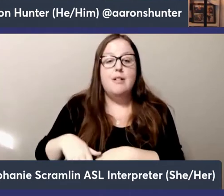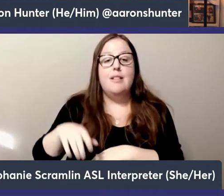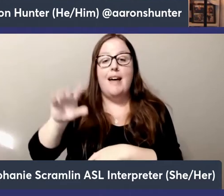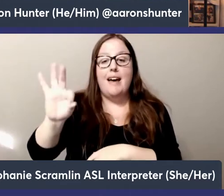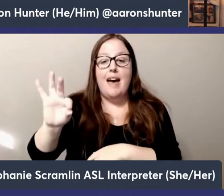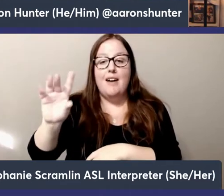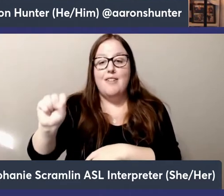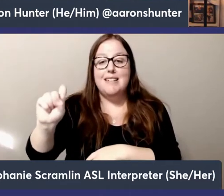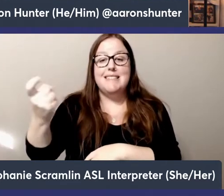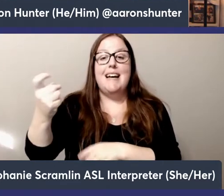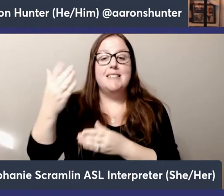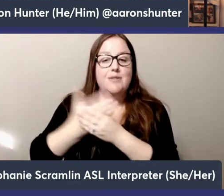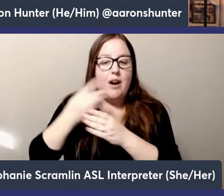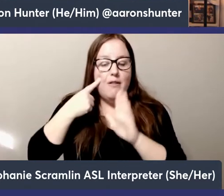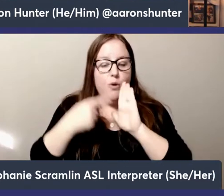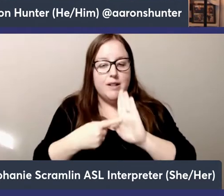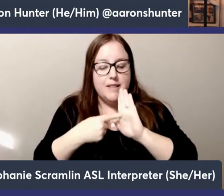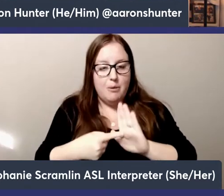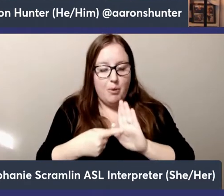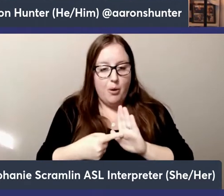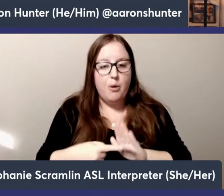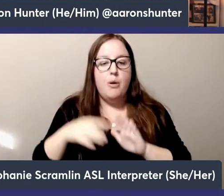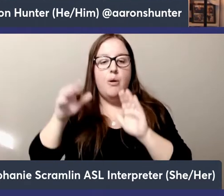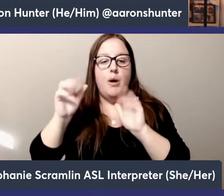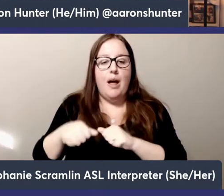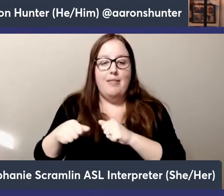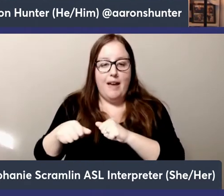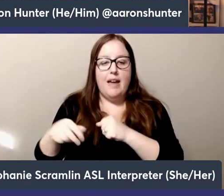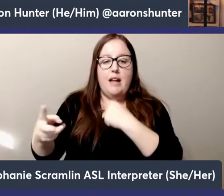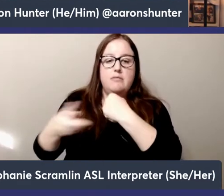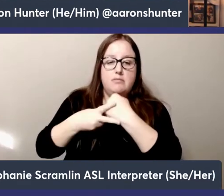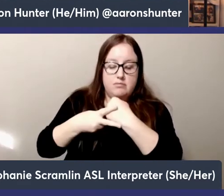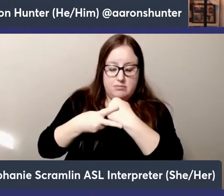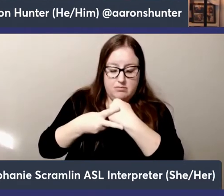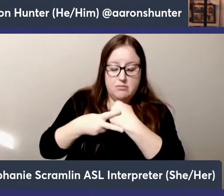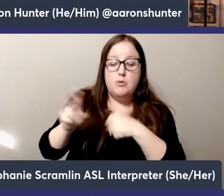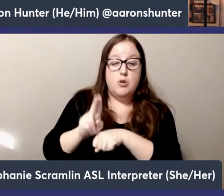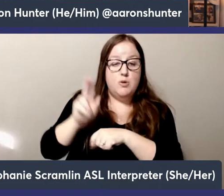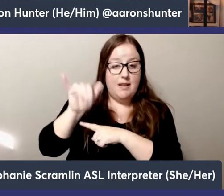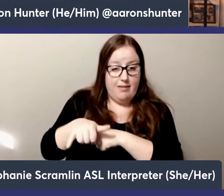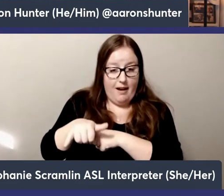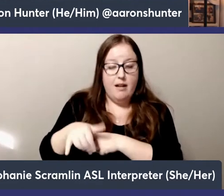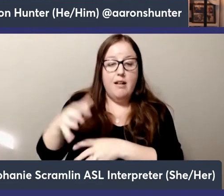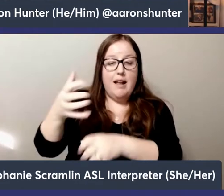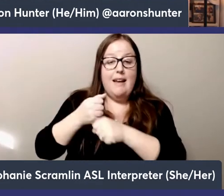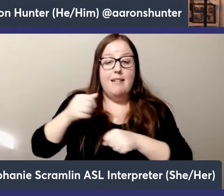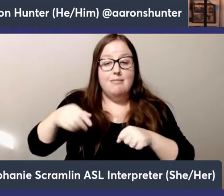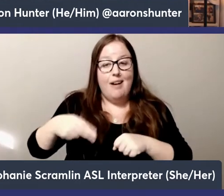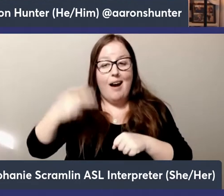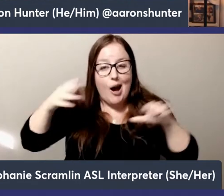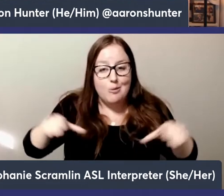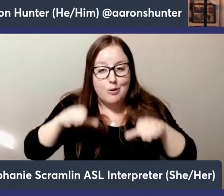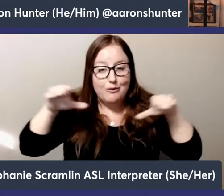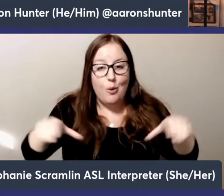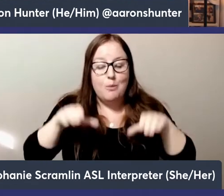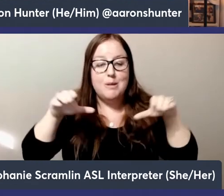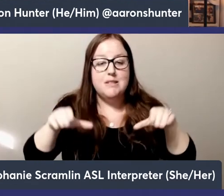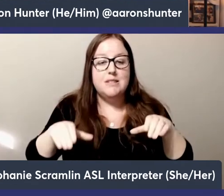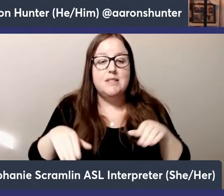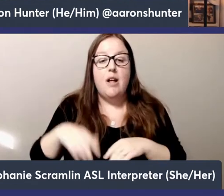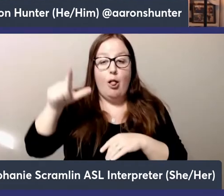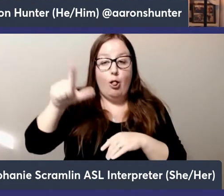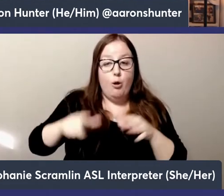file system, for example. And they could cache that data set using this cache and get the high performance, the